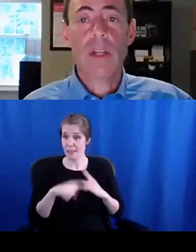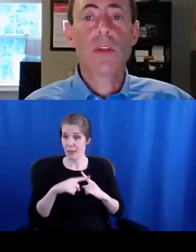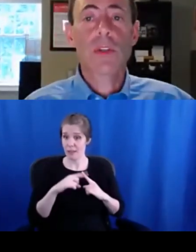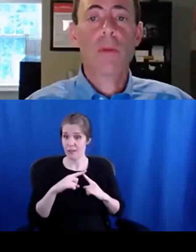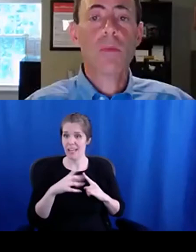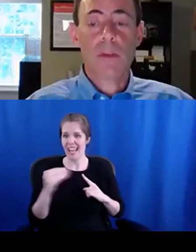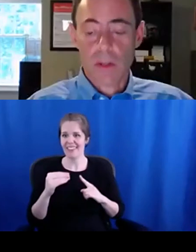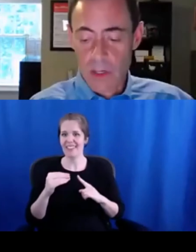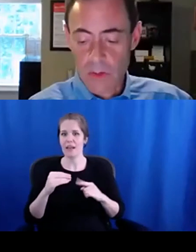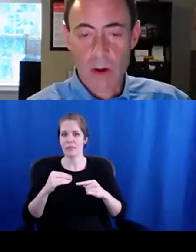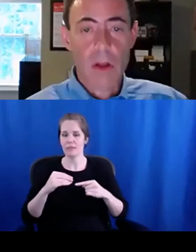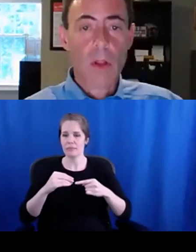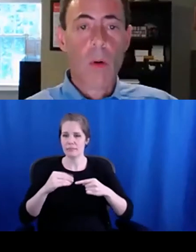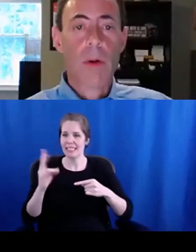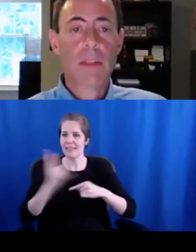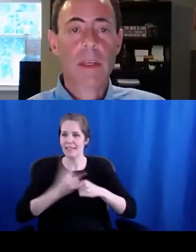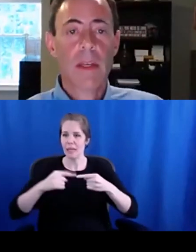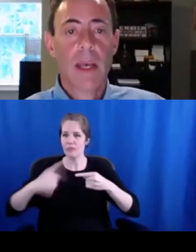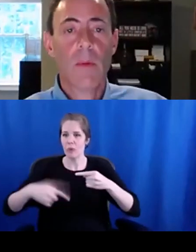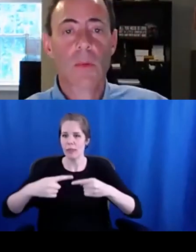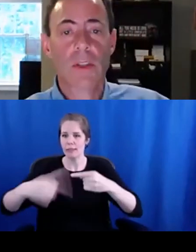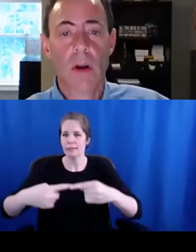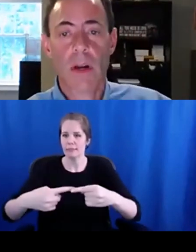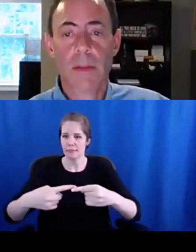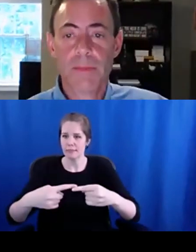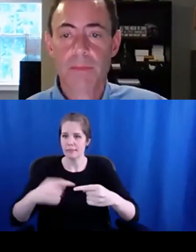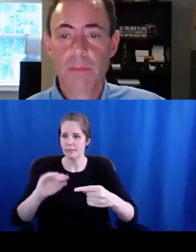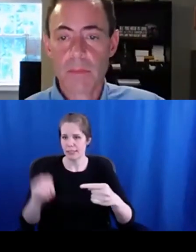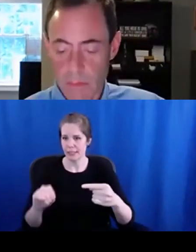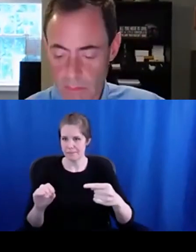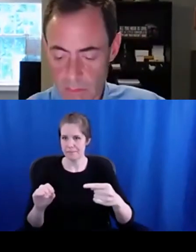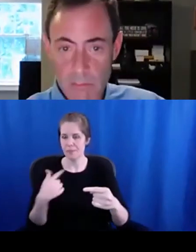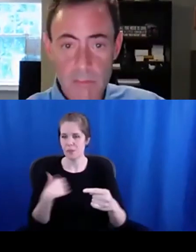to determine which of our centers are lower risk and which ones aren't.